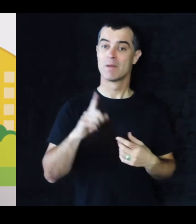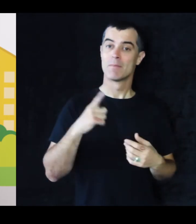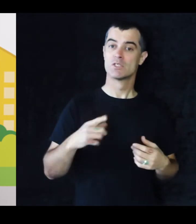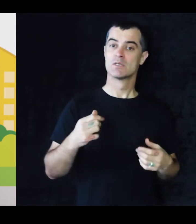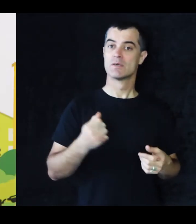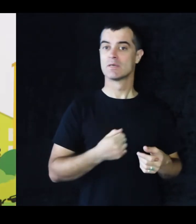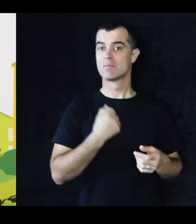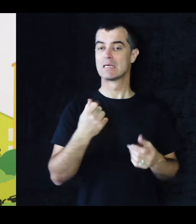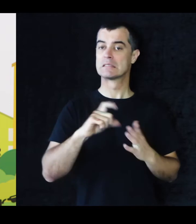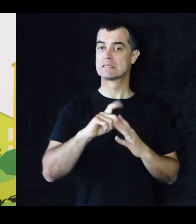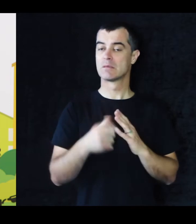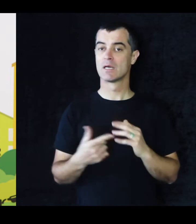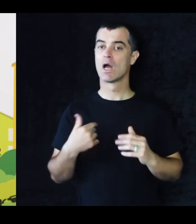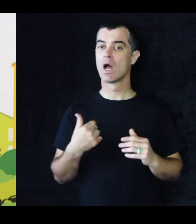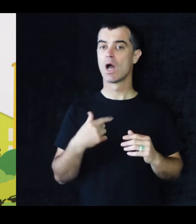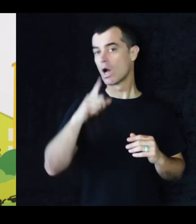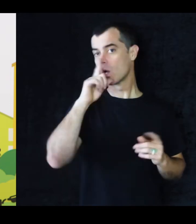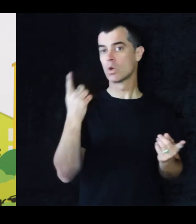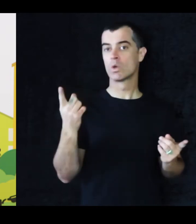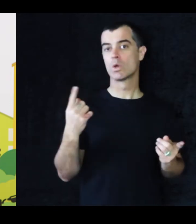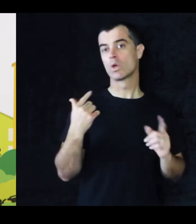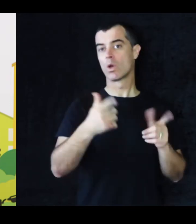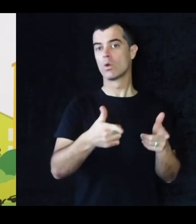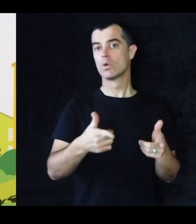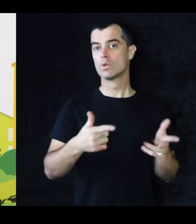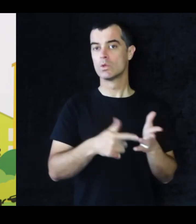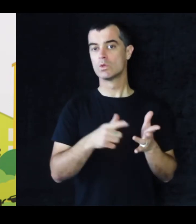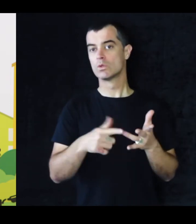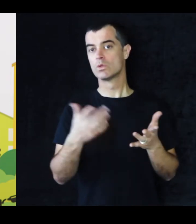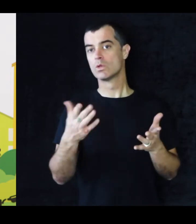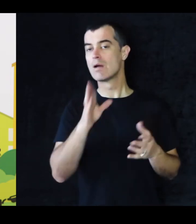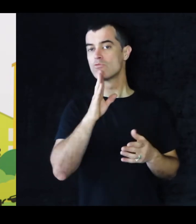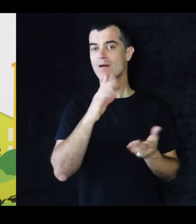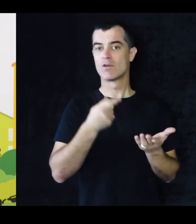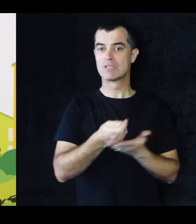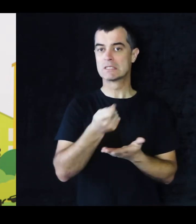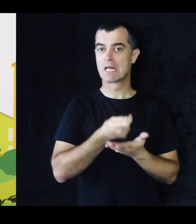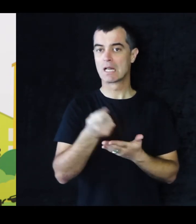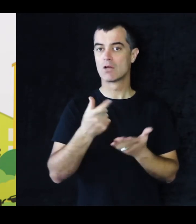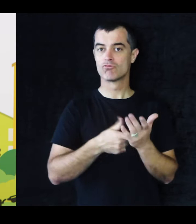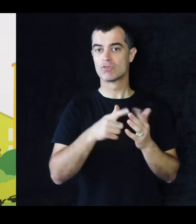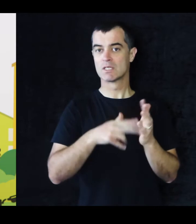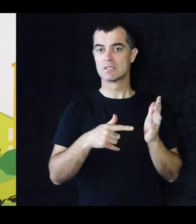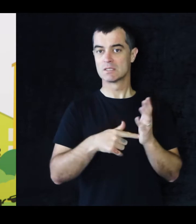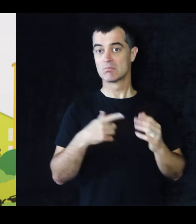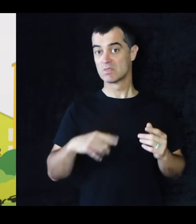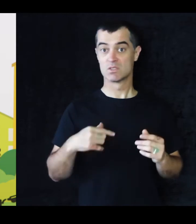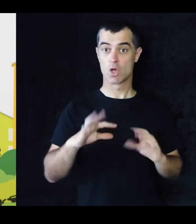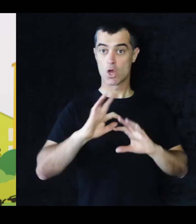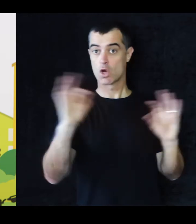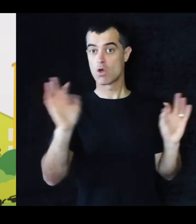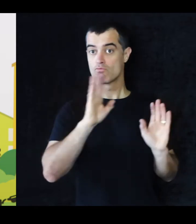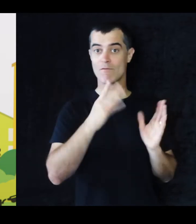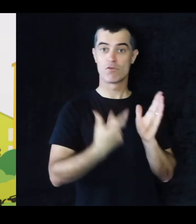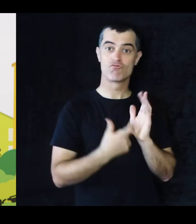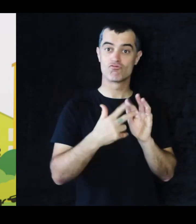it. But because of my disability, I couldn't go to private rental